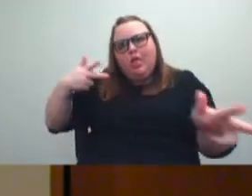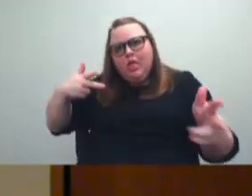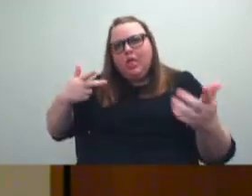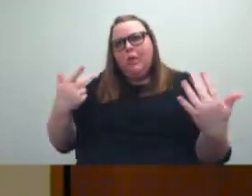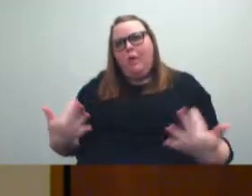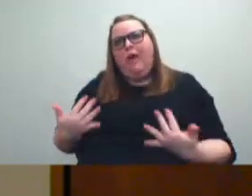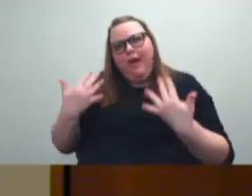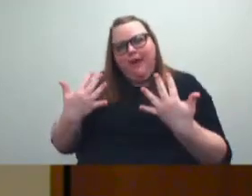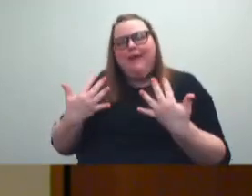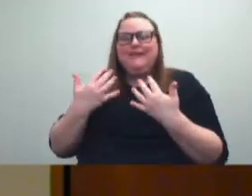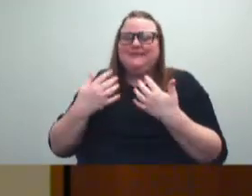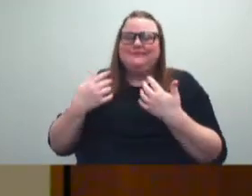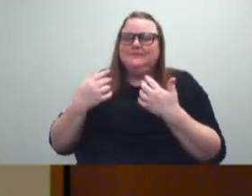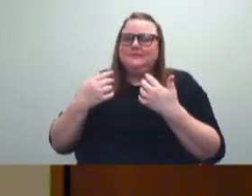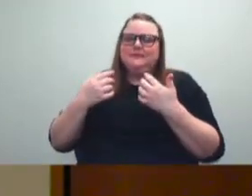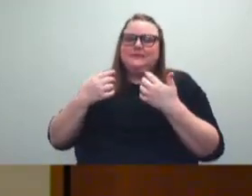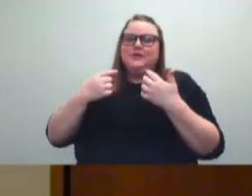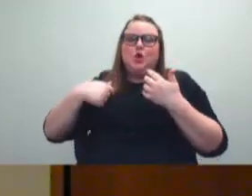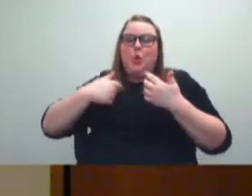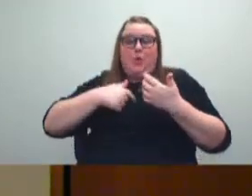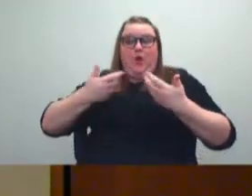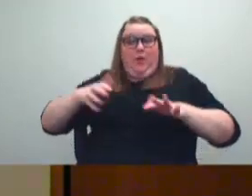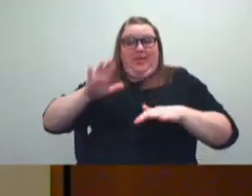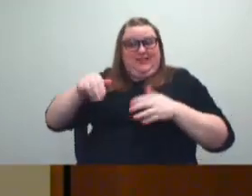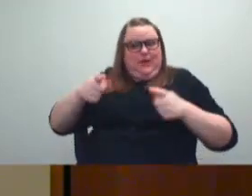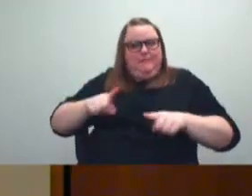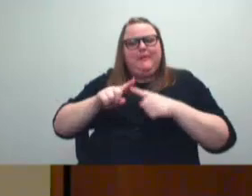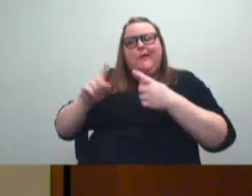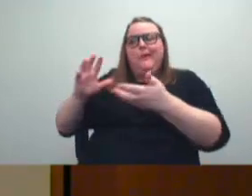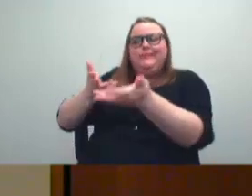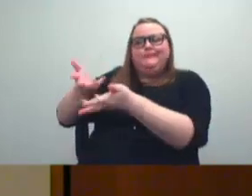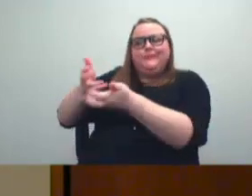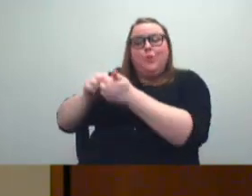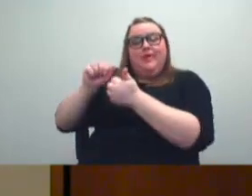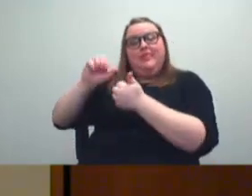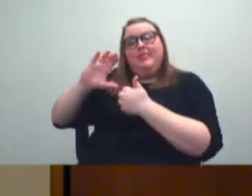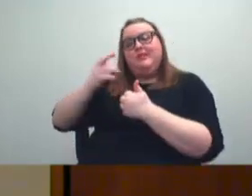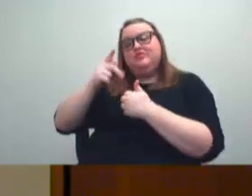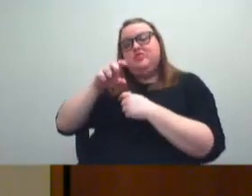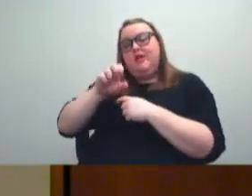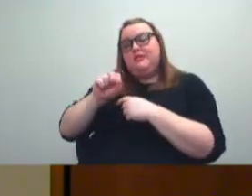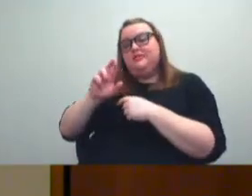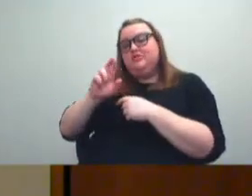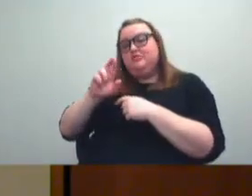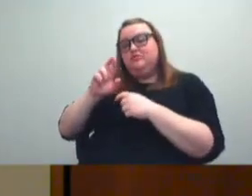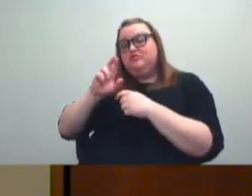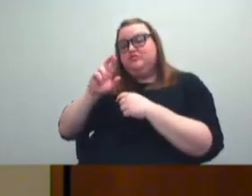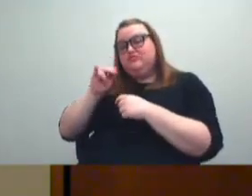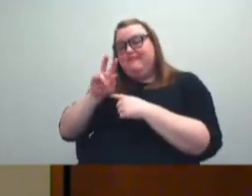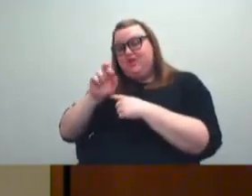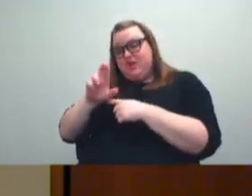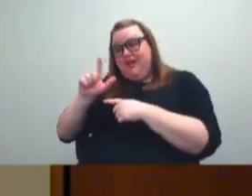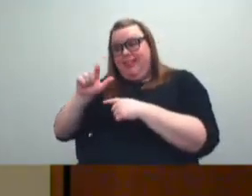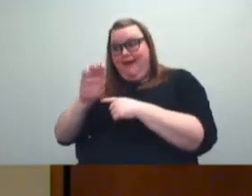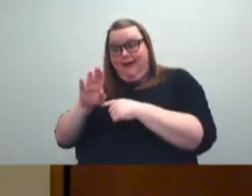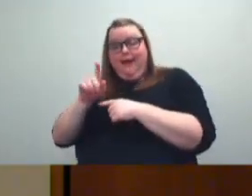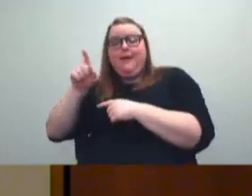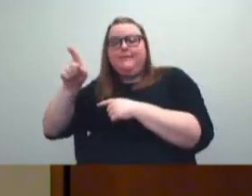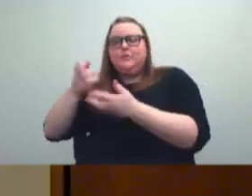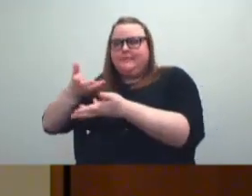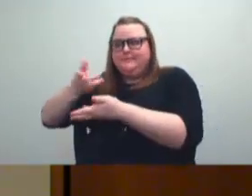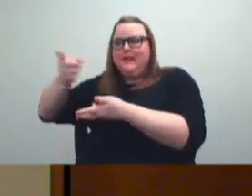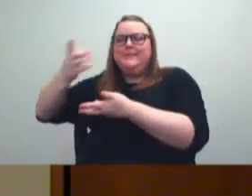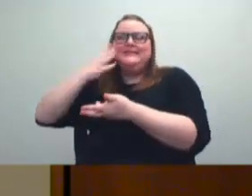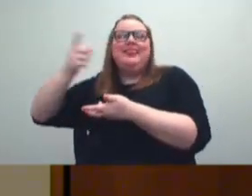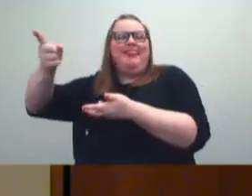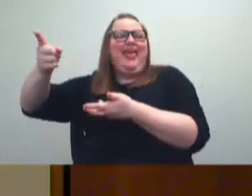we've kind of worked with Charles River Laboratory in conjunction with our Nevada State Public Health Lab, because they receive the burden of almost all of